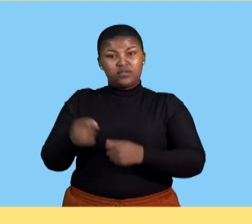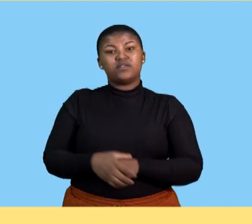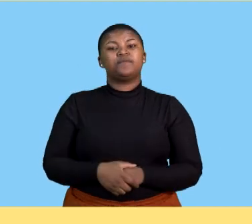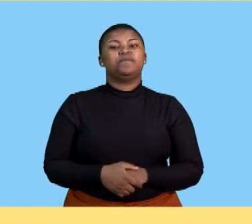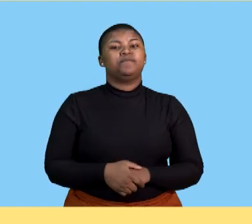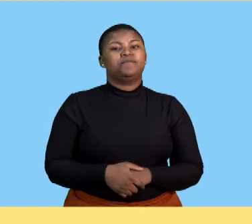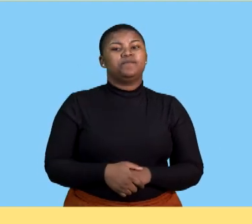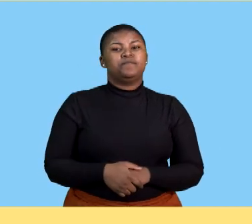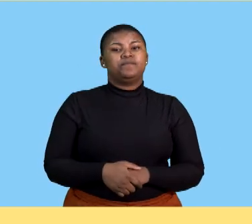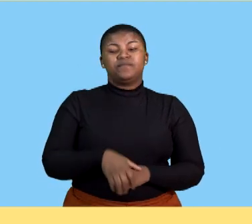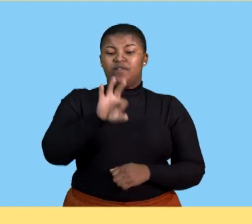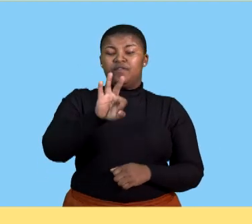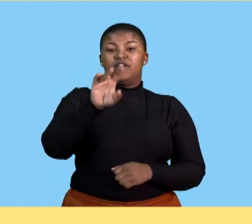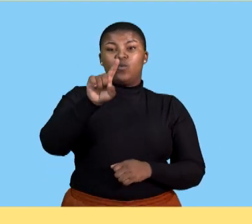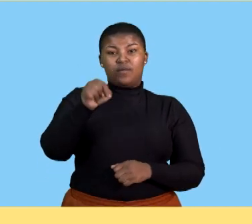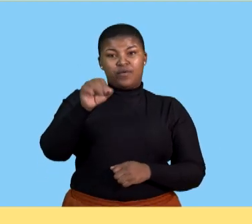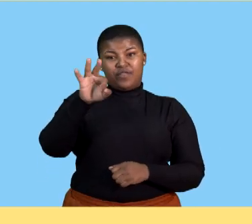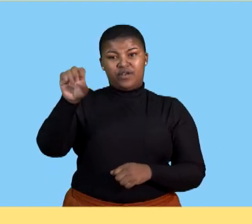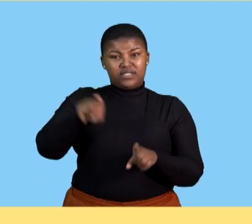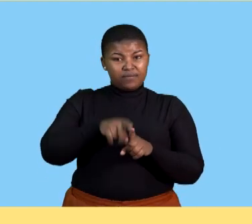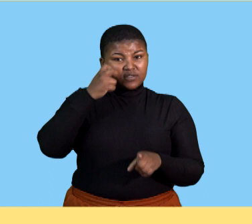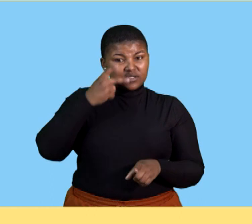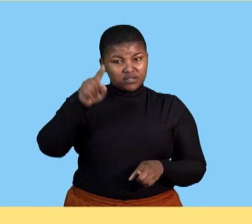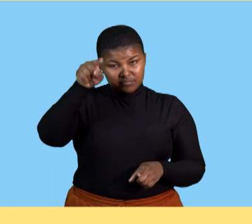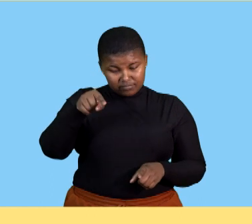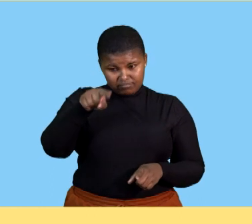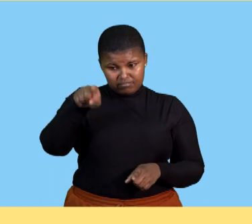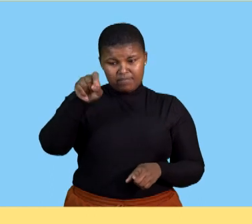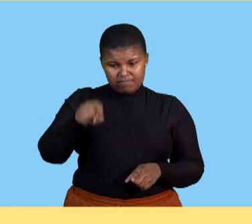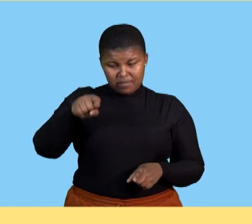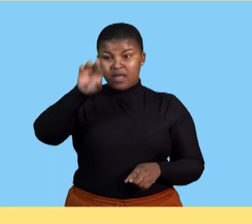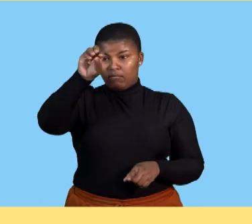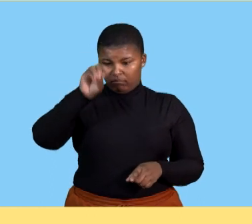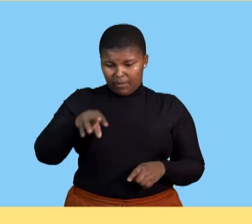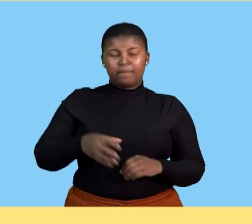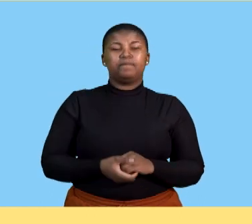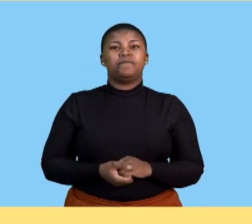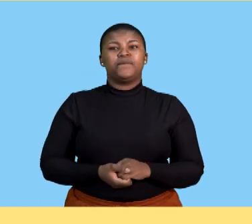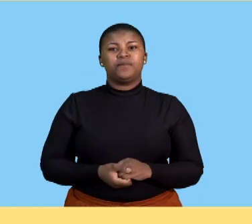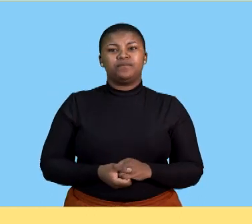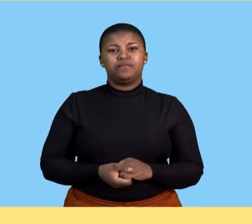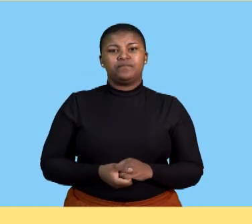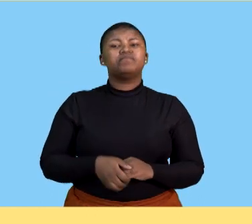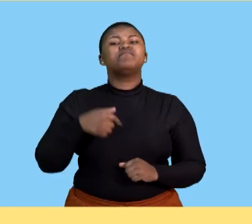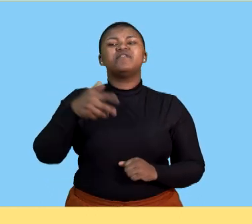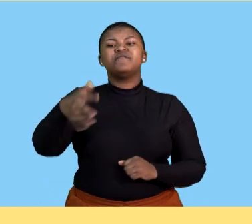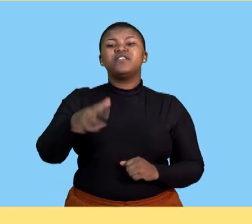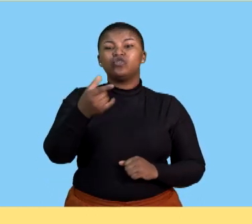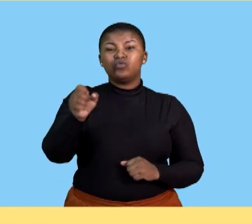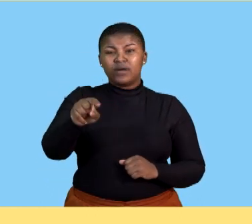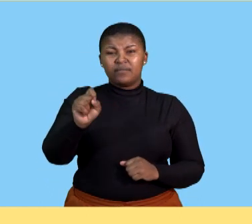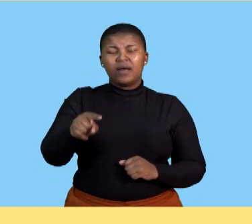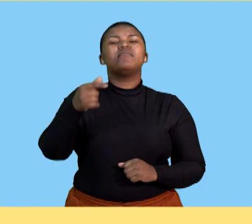Note 8, 31.3, the very same one comes down there. Once I have done